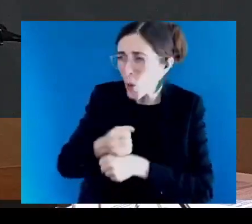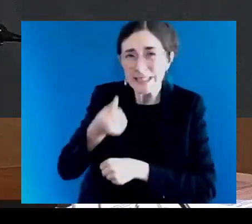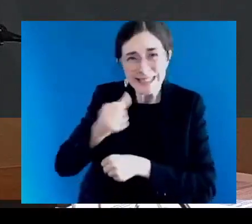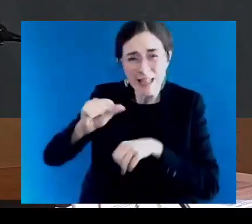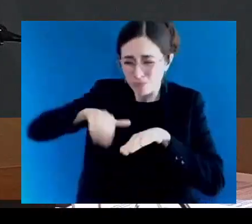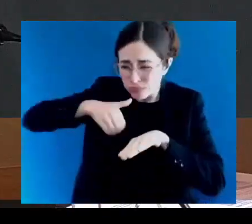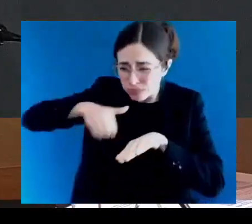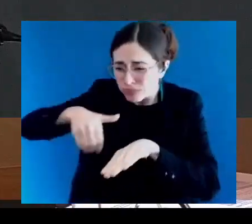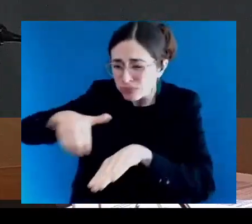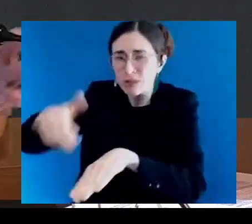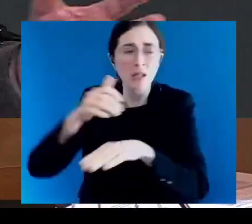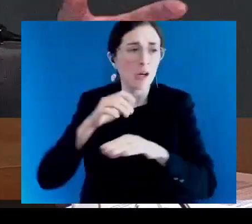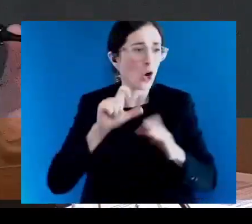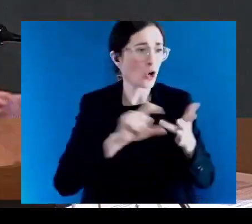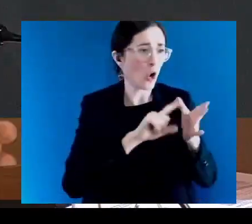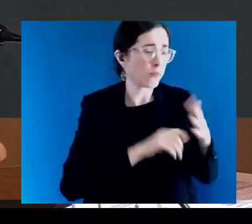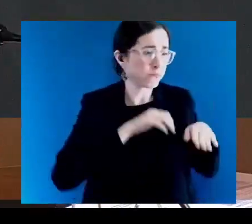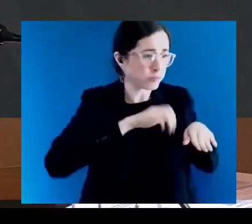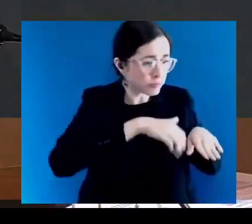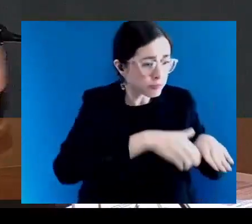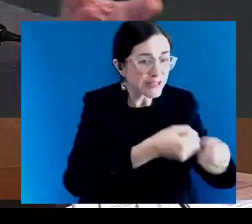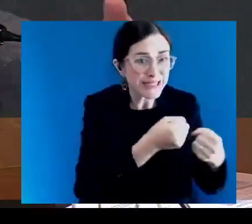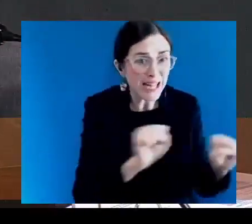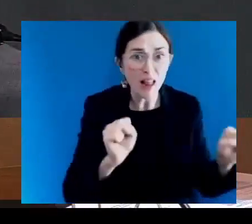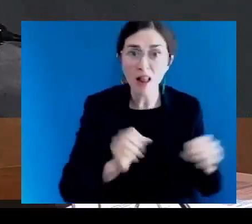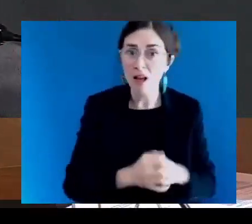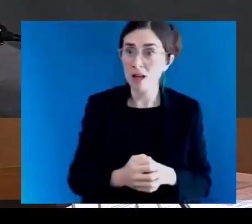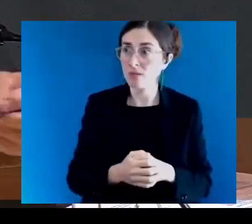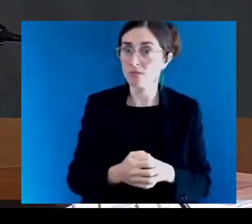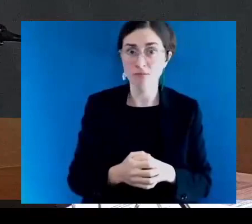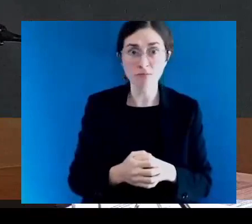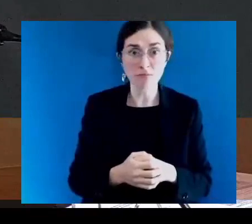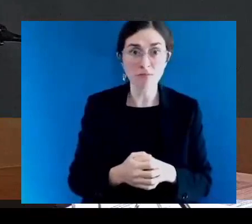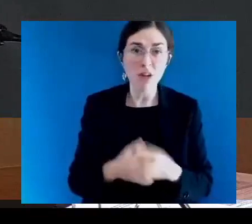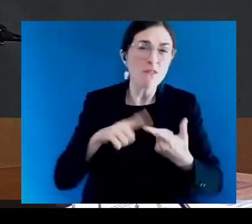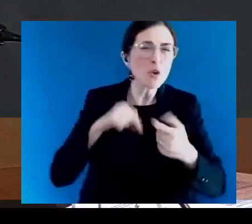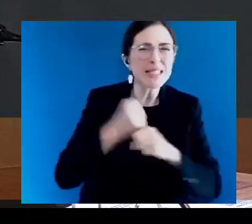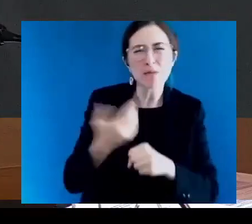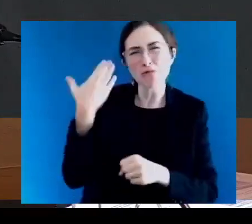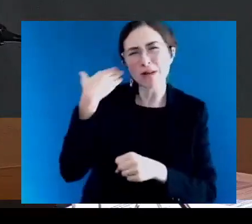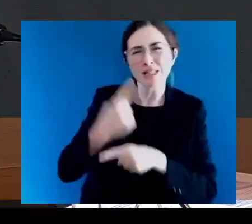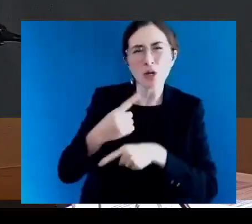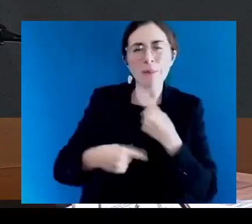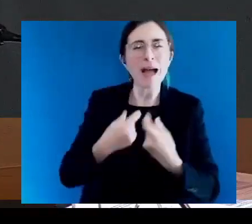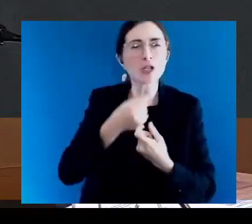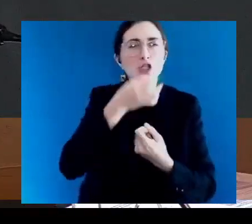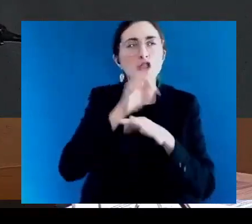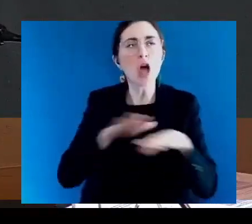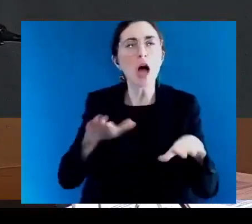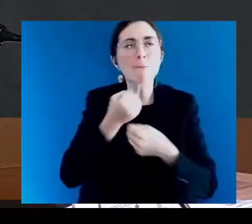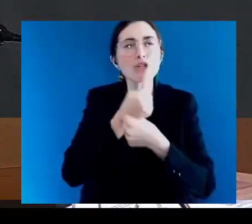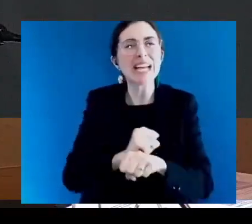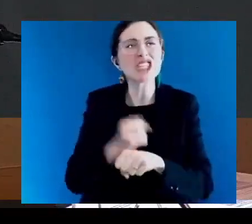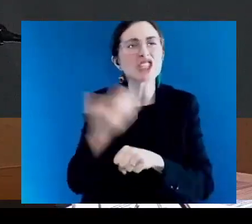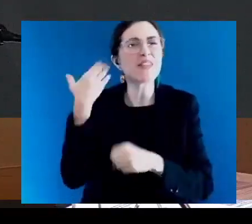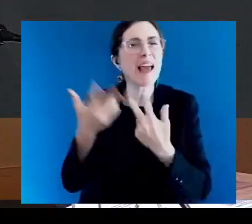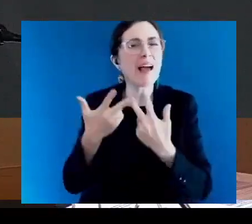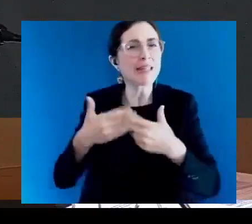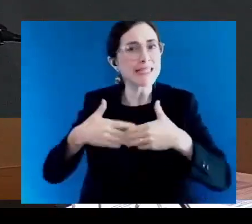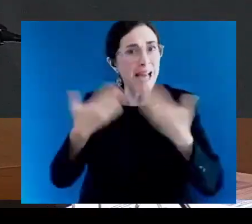relation to child protection, whilst we're sitting here, another child is taken away. Whilst we're sitting here